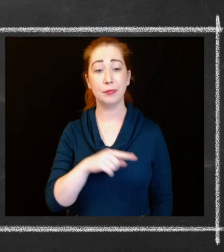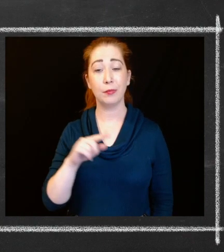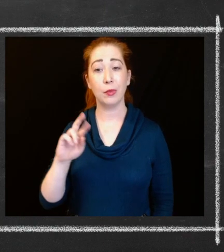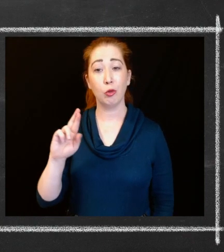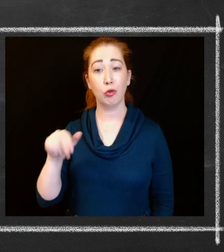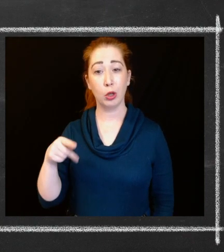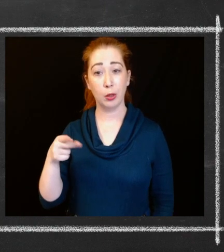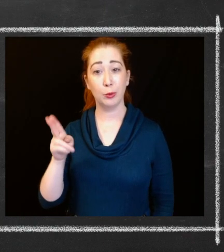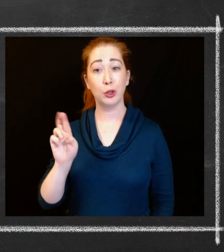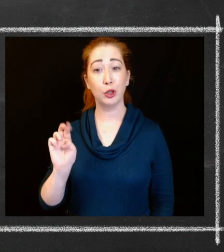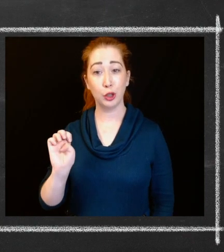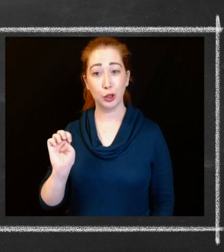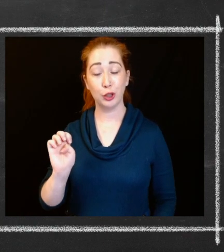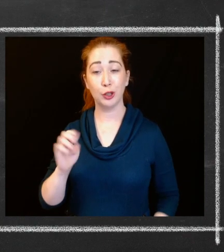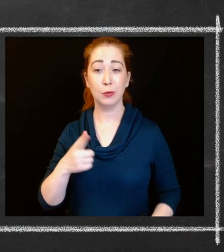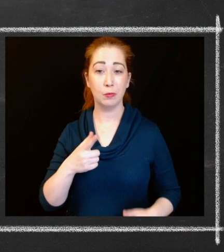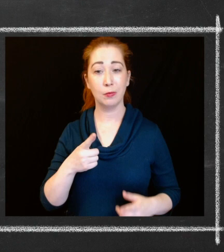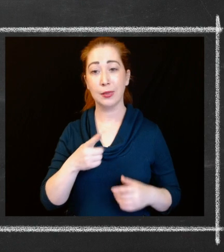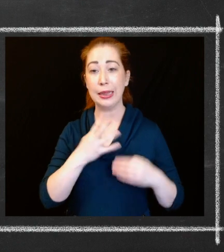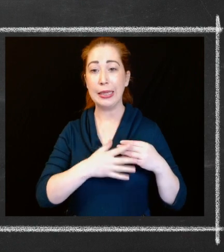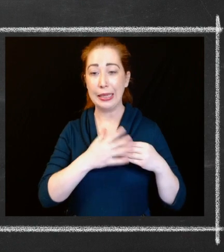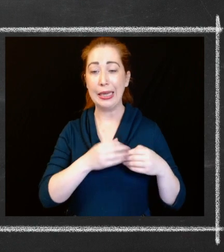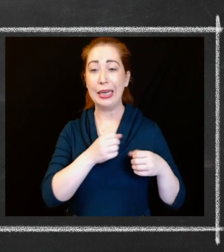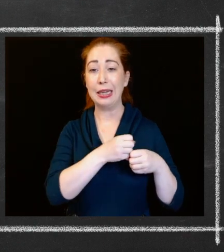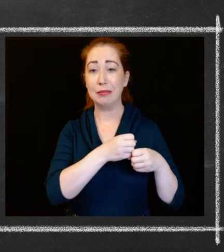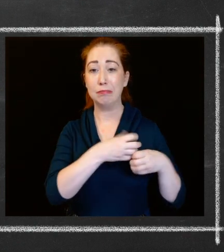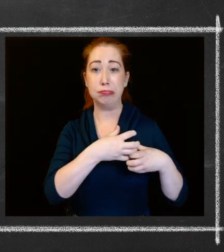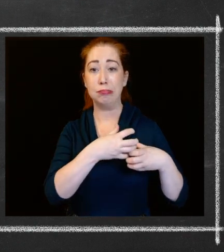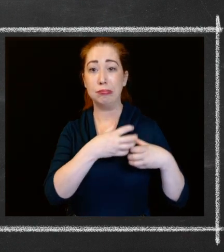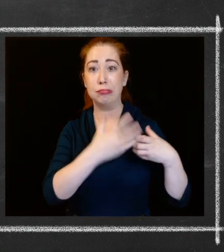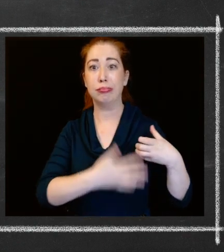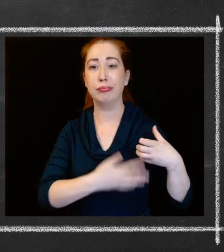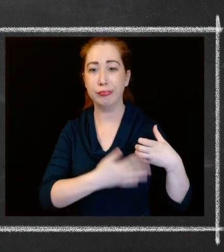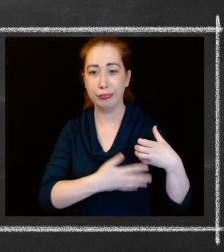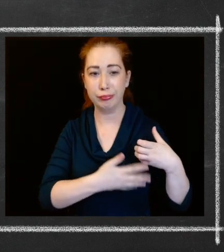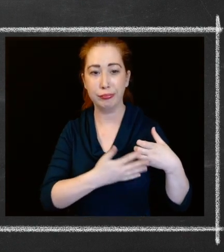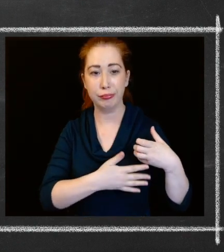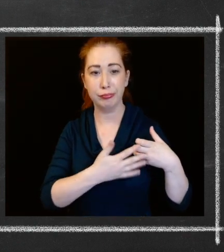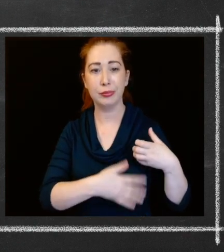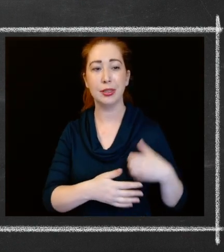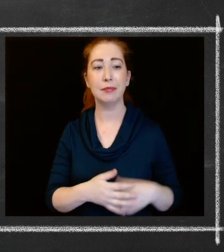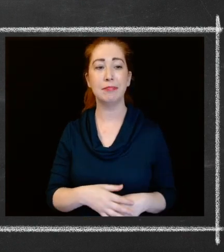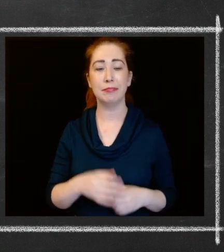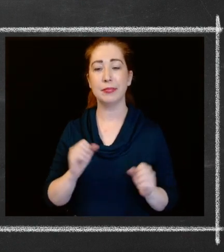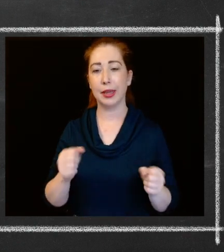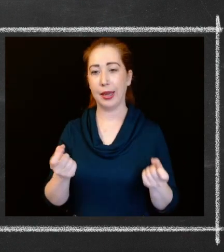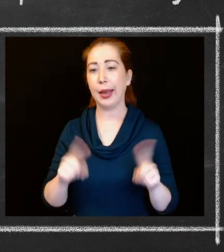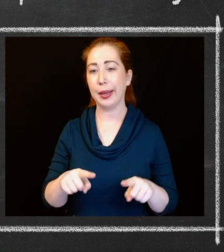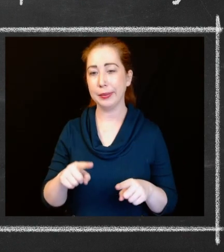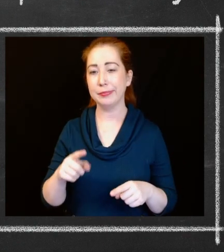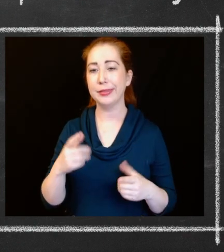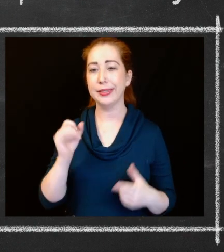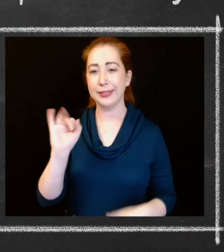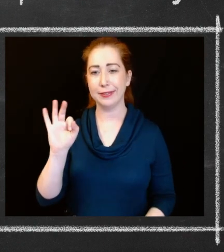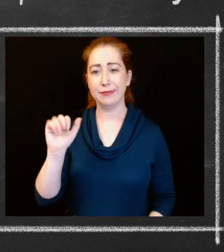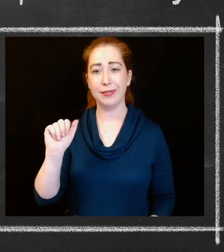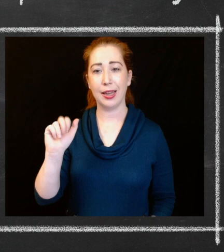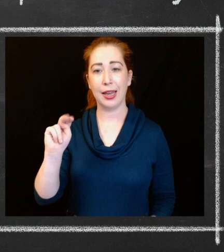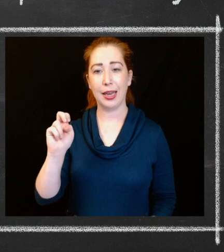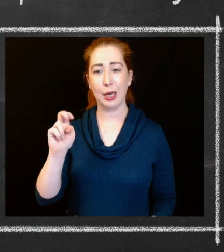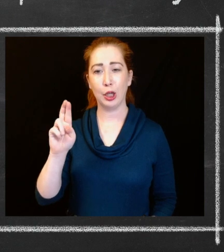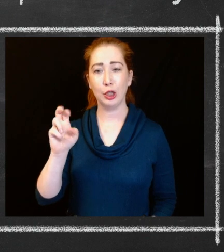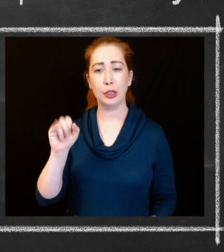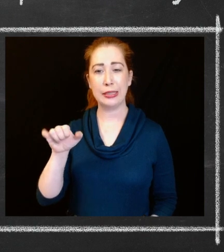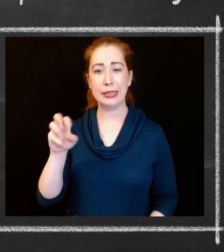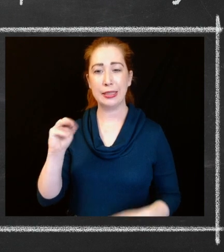an artery ruptures or leaks, which can happen, for example, when an aneurysm bursts,